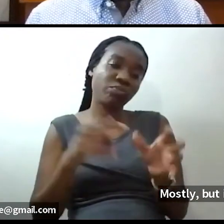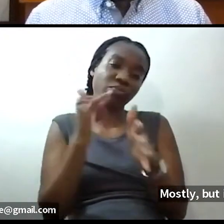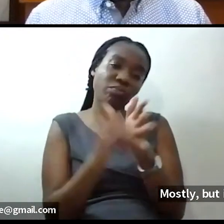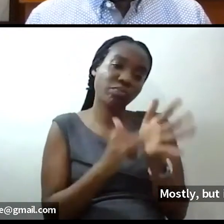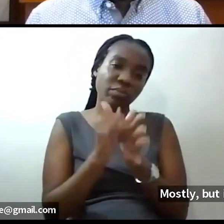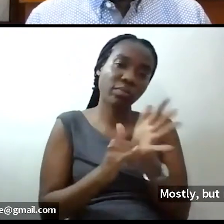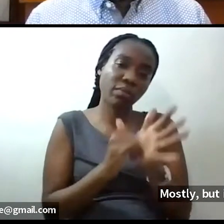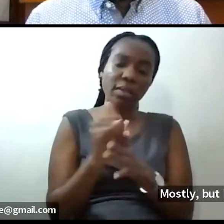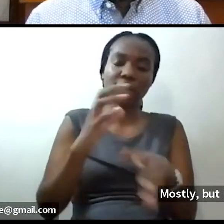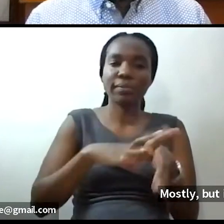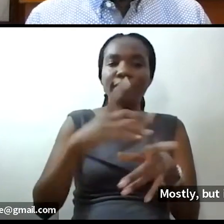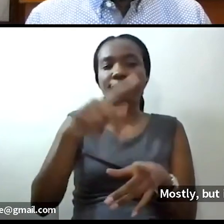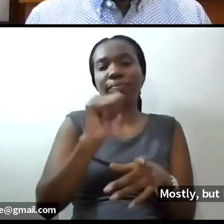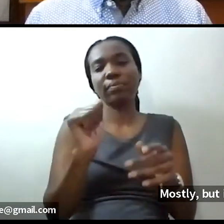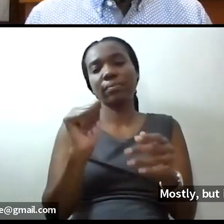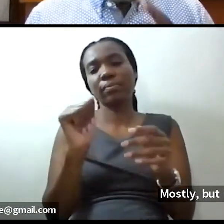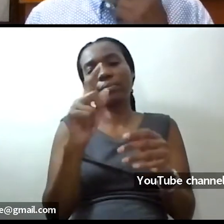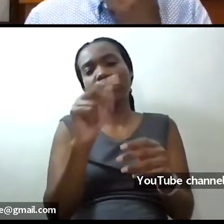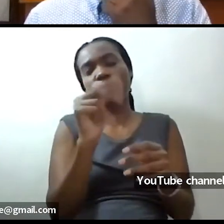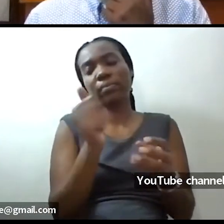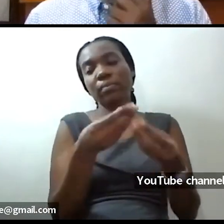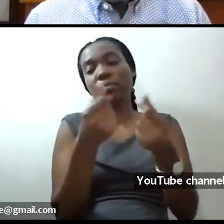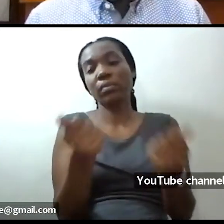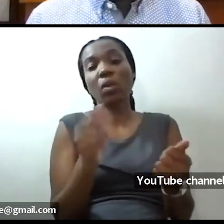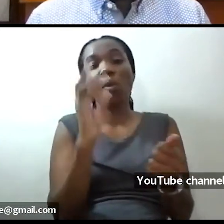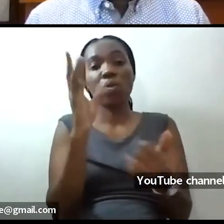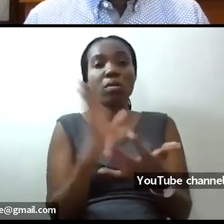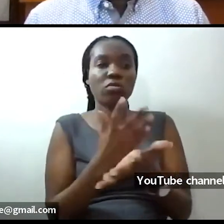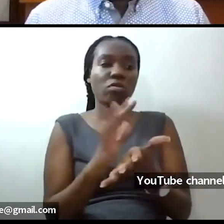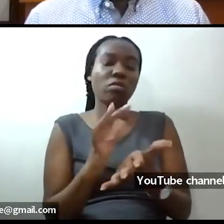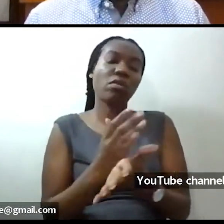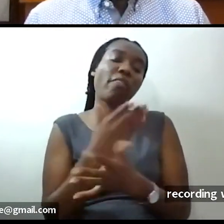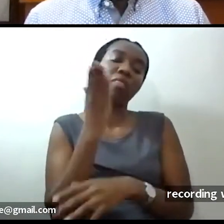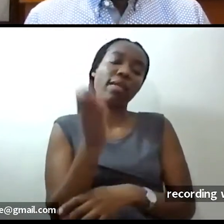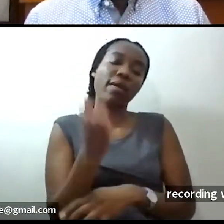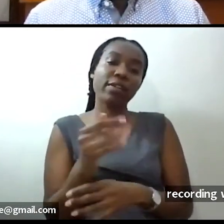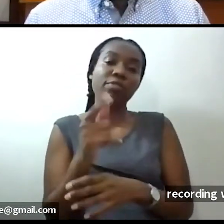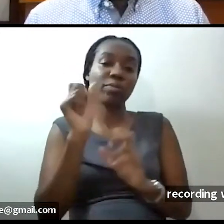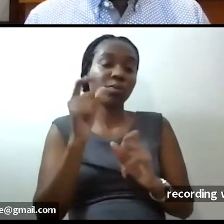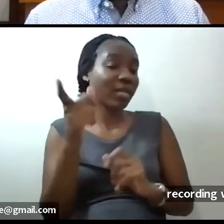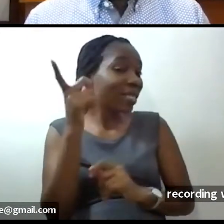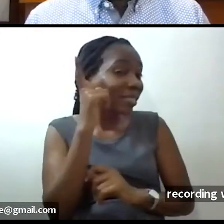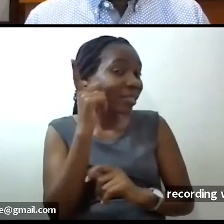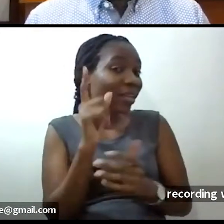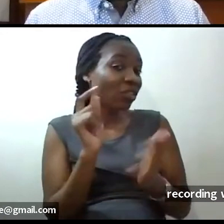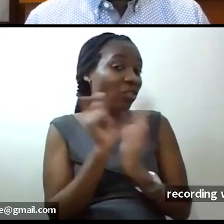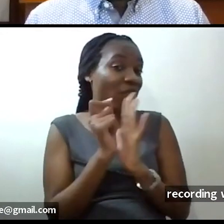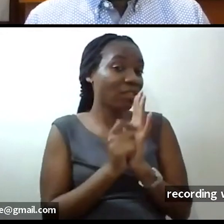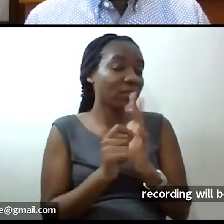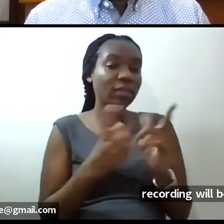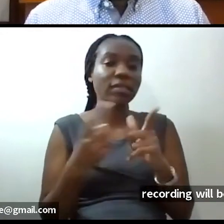where the recording will be uploaded and you can get to listen in, take notes, and then contact